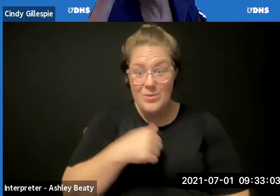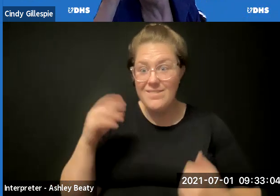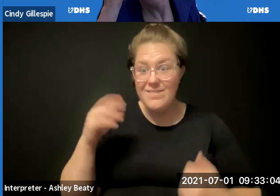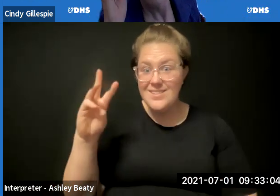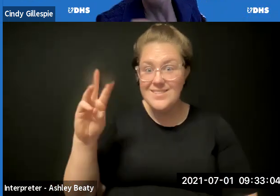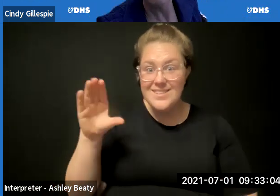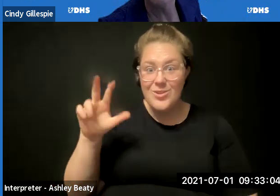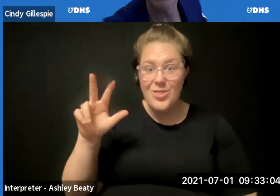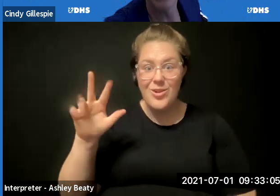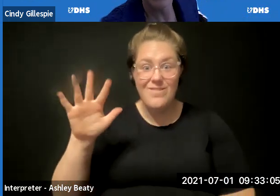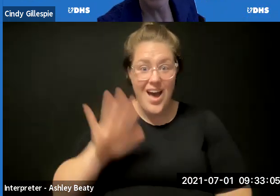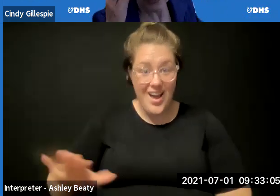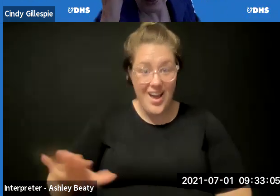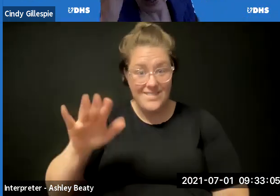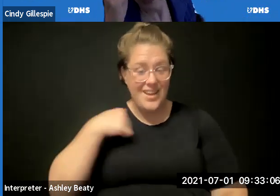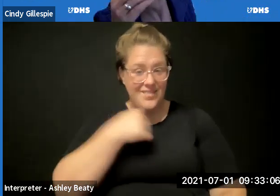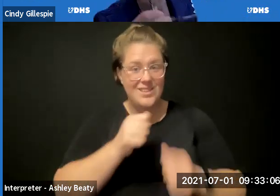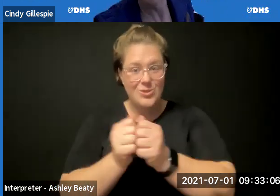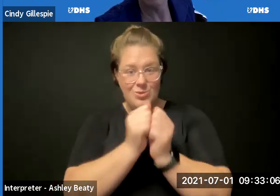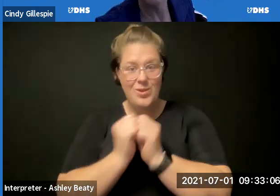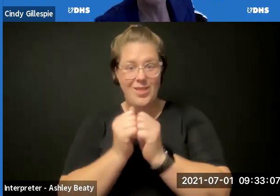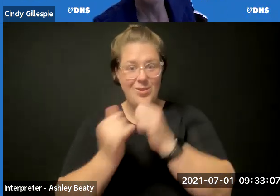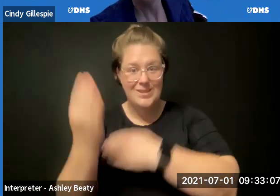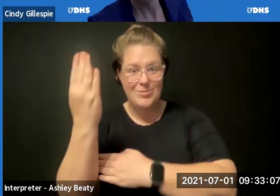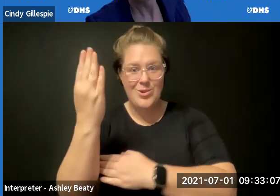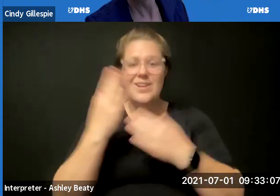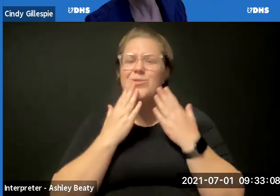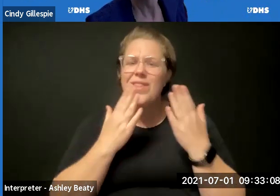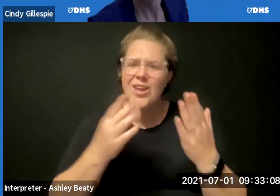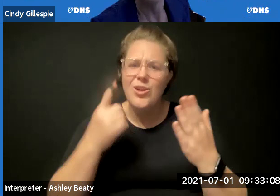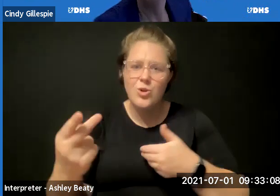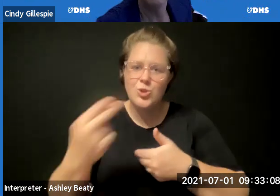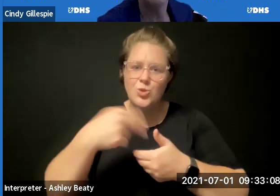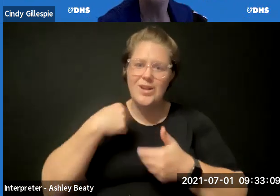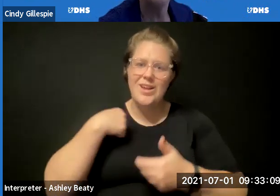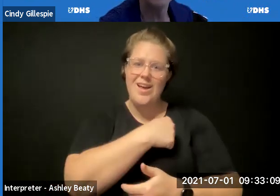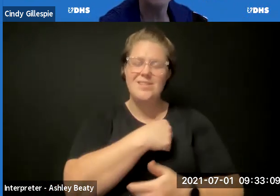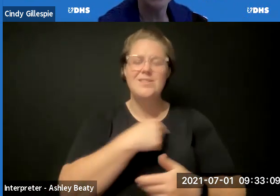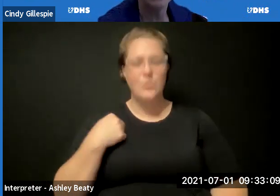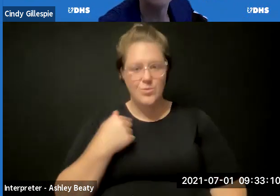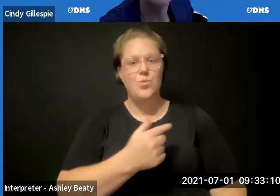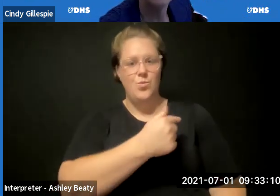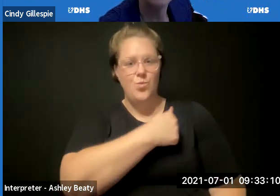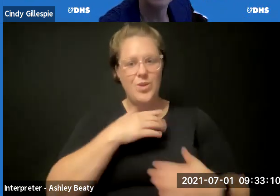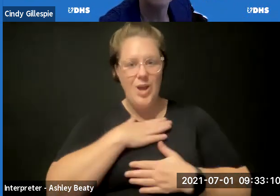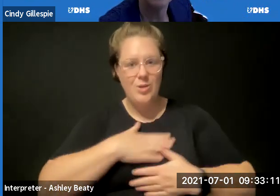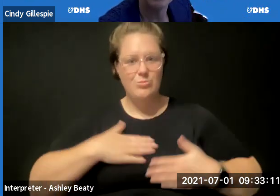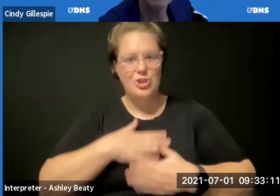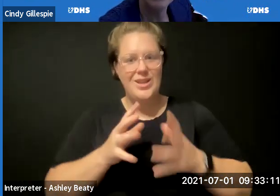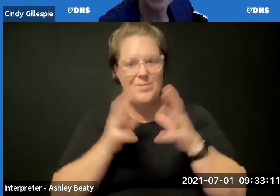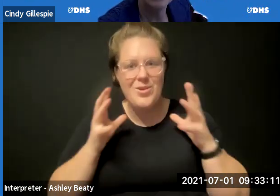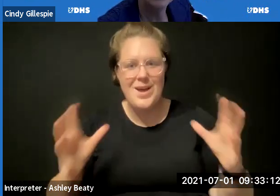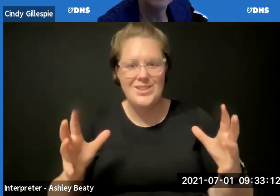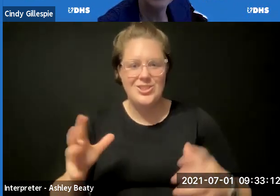together this morning. Thanks for joining us. We appreciate it very much. I'm here with